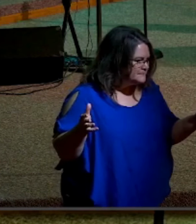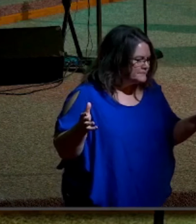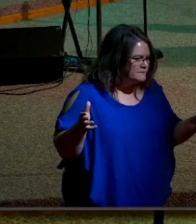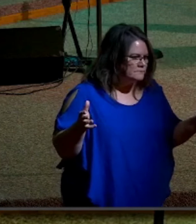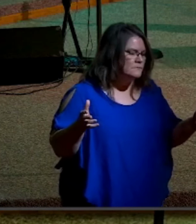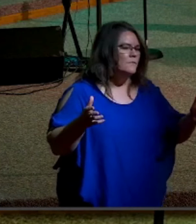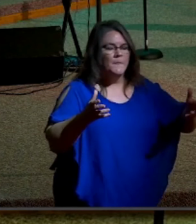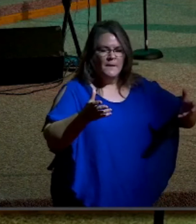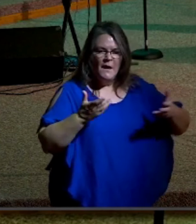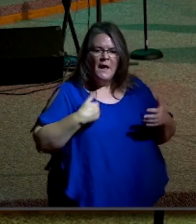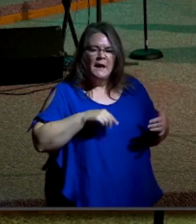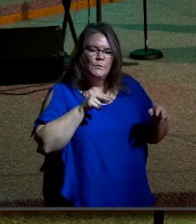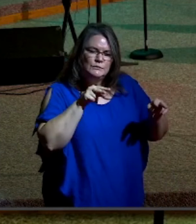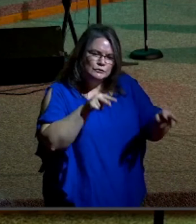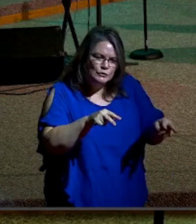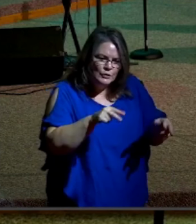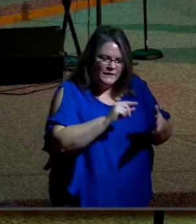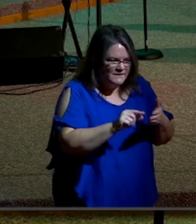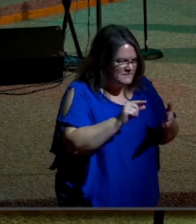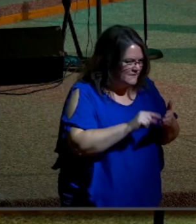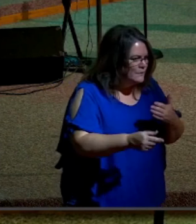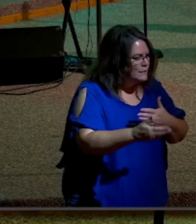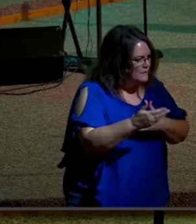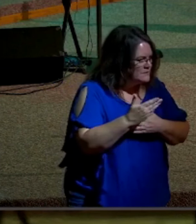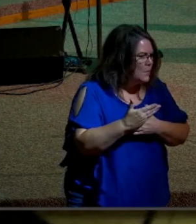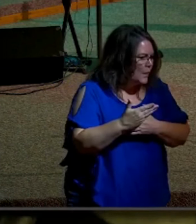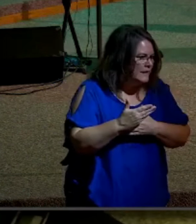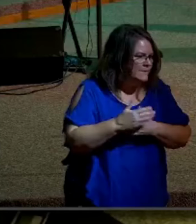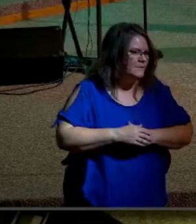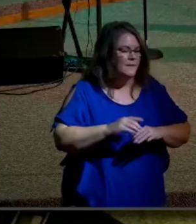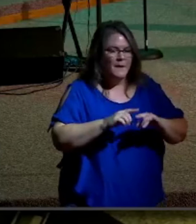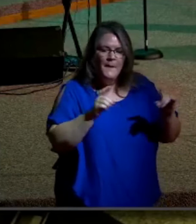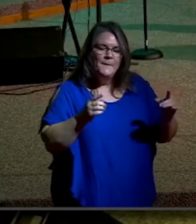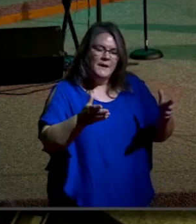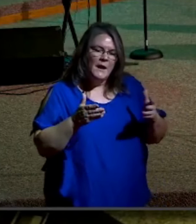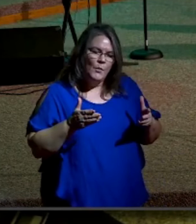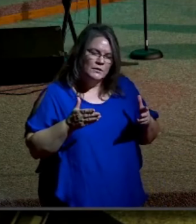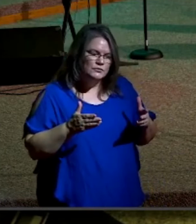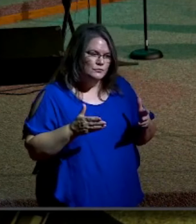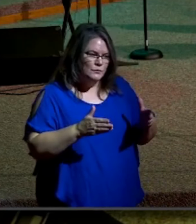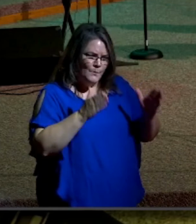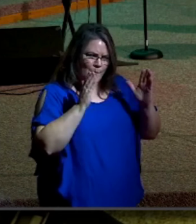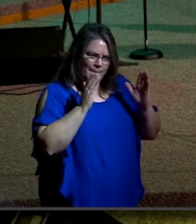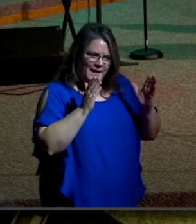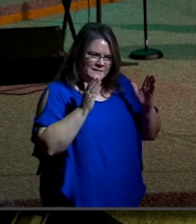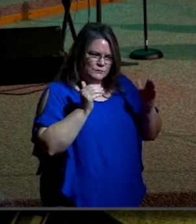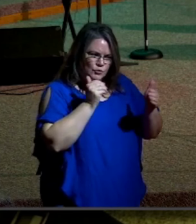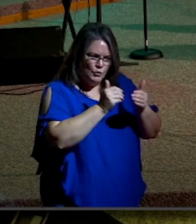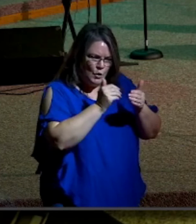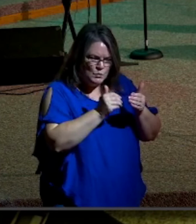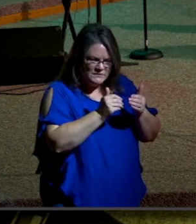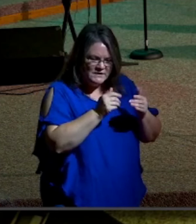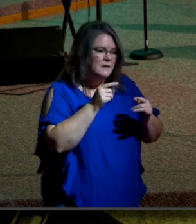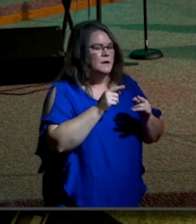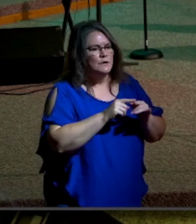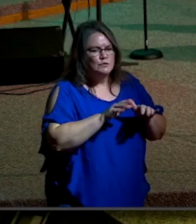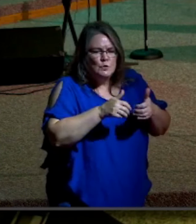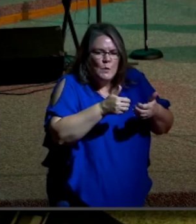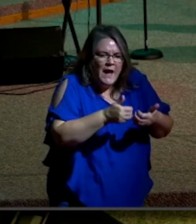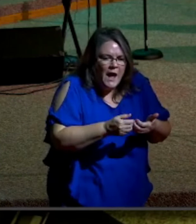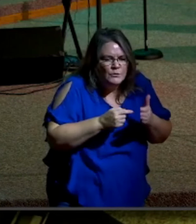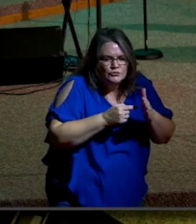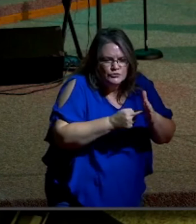And I want us to look at this passage this morning. But I want you to pay close attention to how it reveals